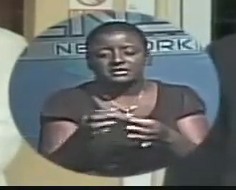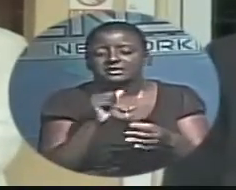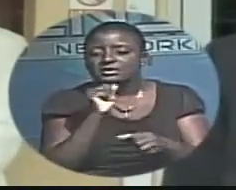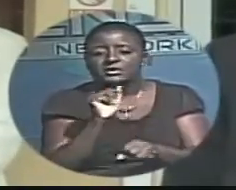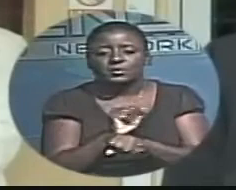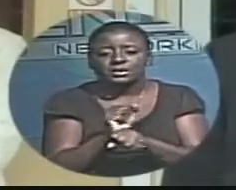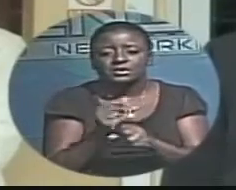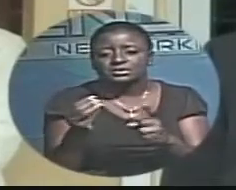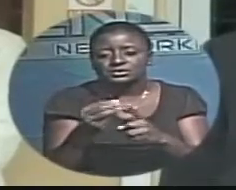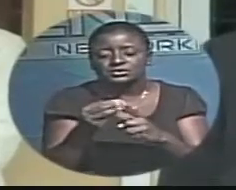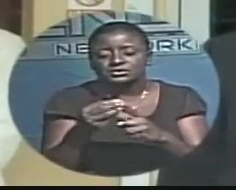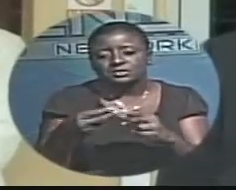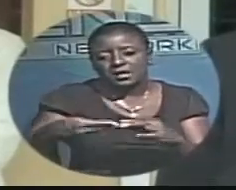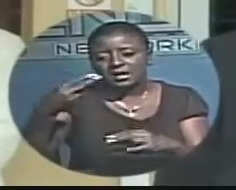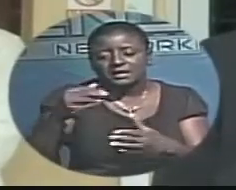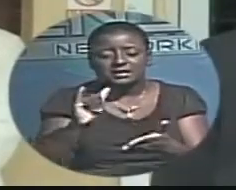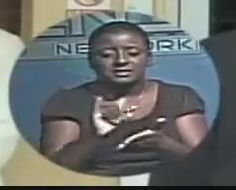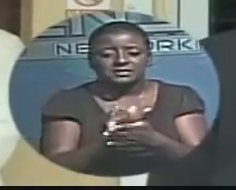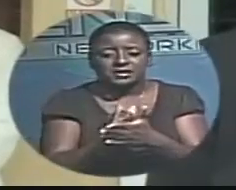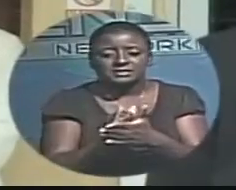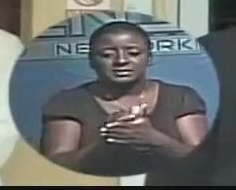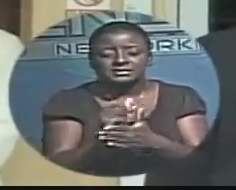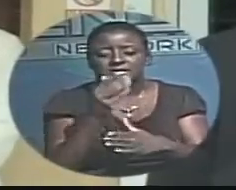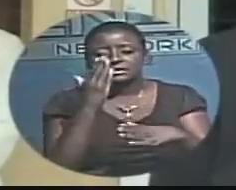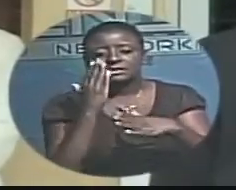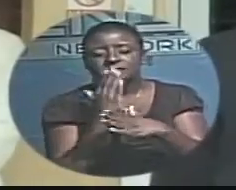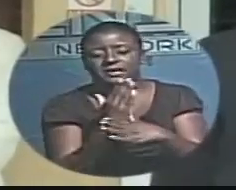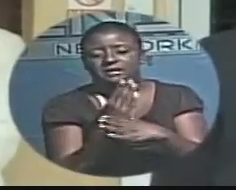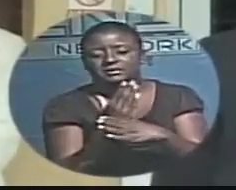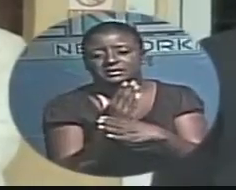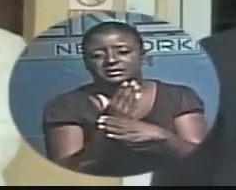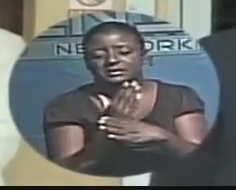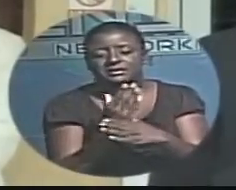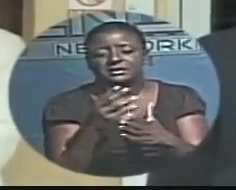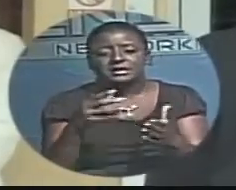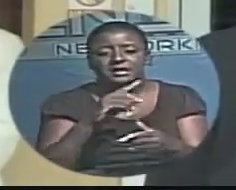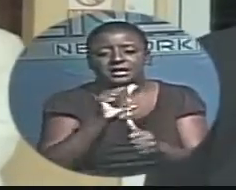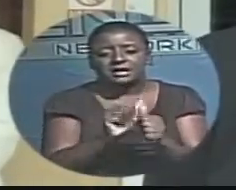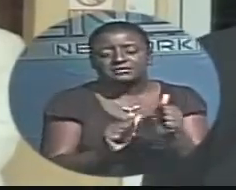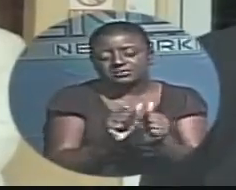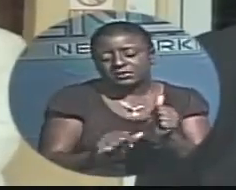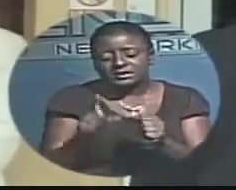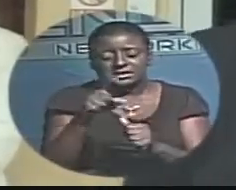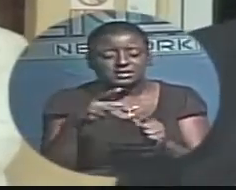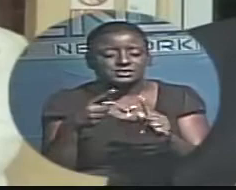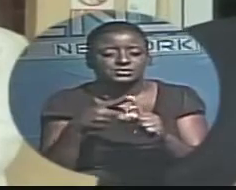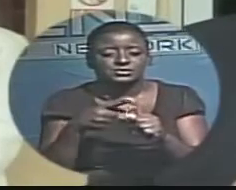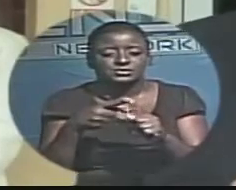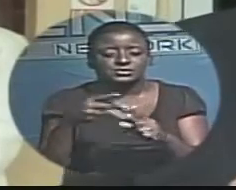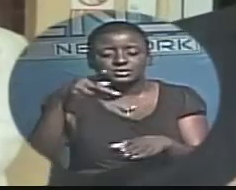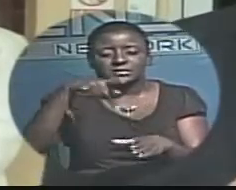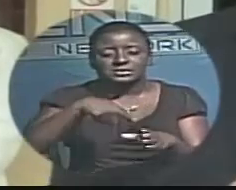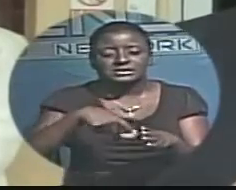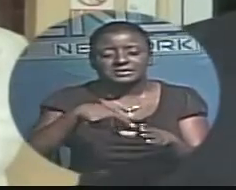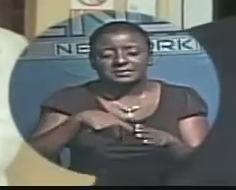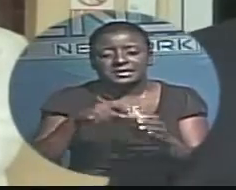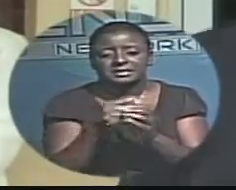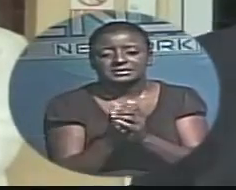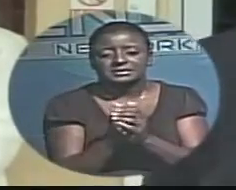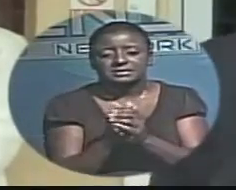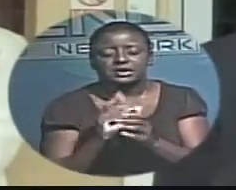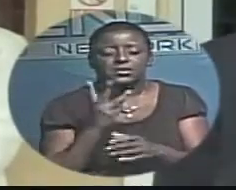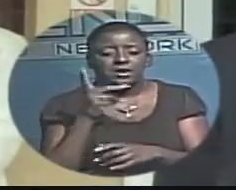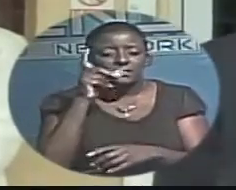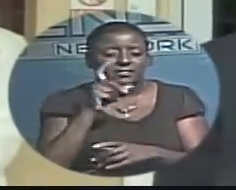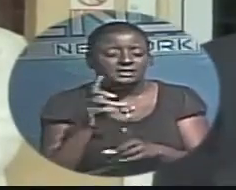a barrier, you see, because it requires everybody to participate. And so we must do